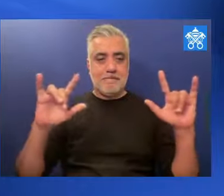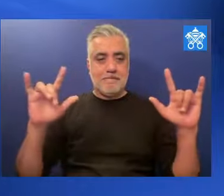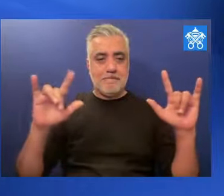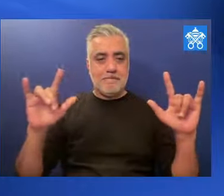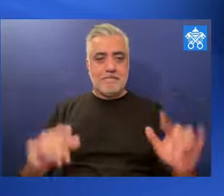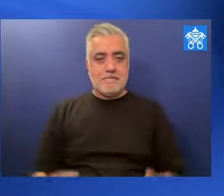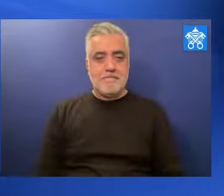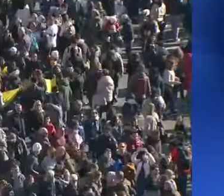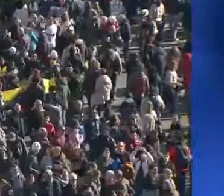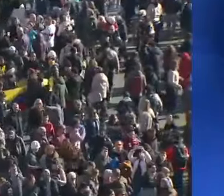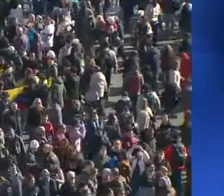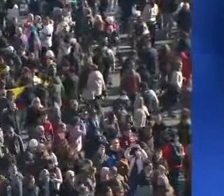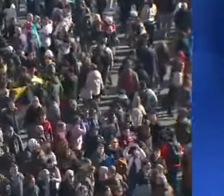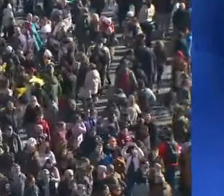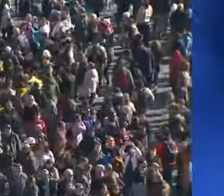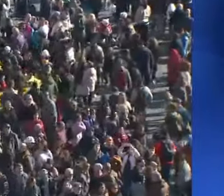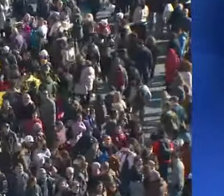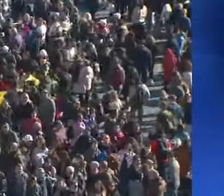we love you the the the the the